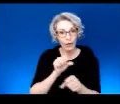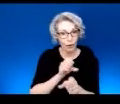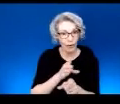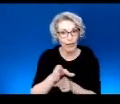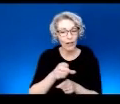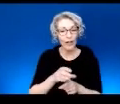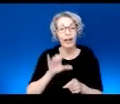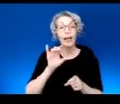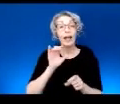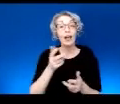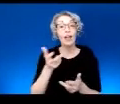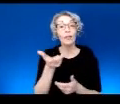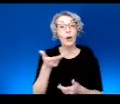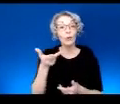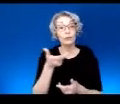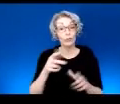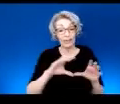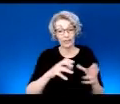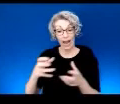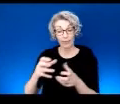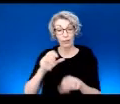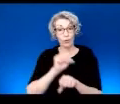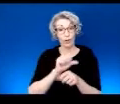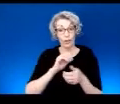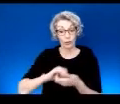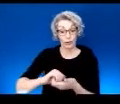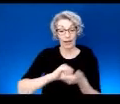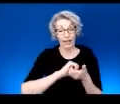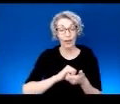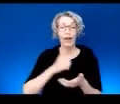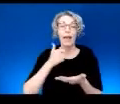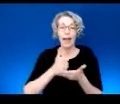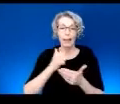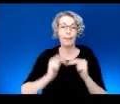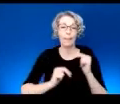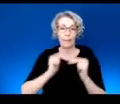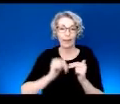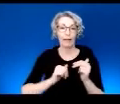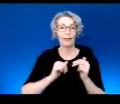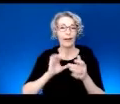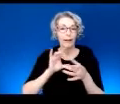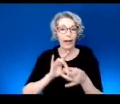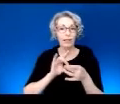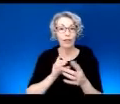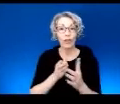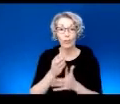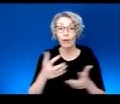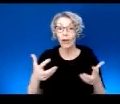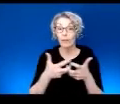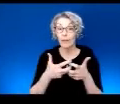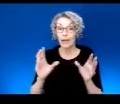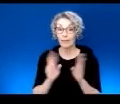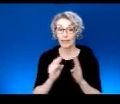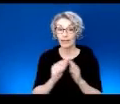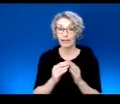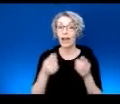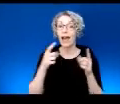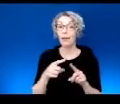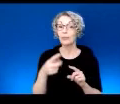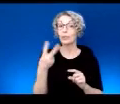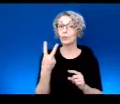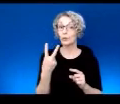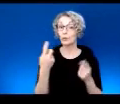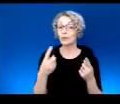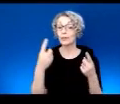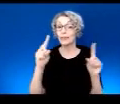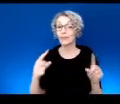Valley chapters contributes to the building of connections through combined meetings. There have been 2 successful combined meetings thus